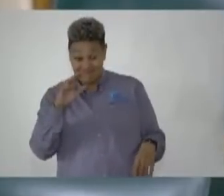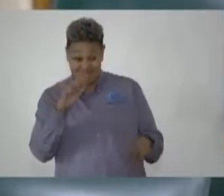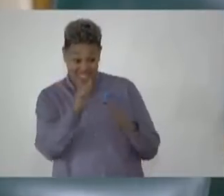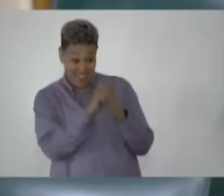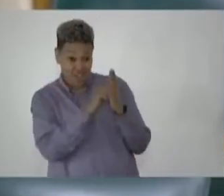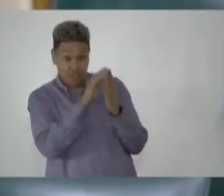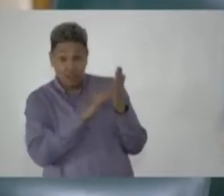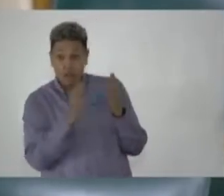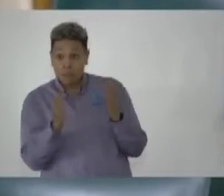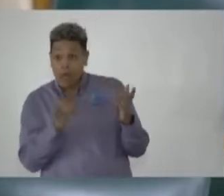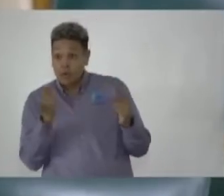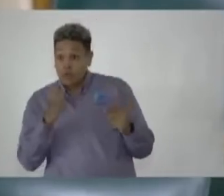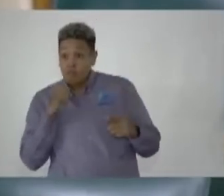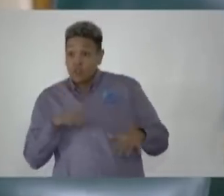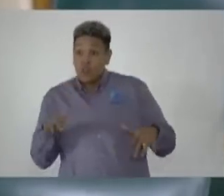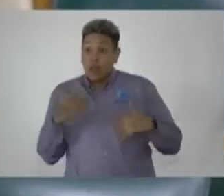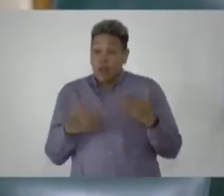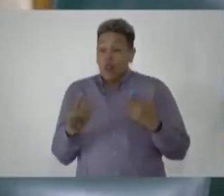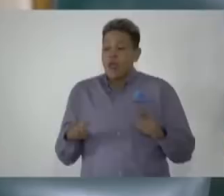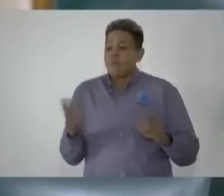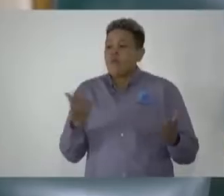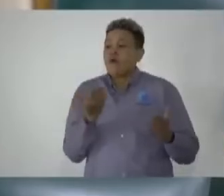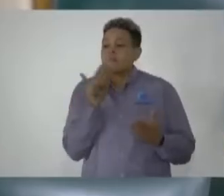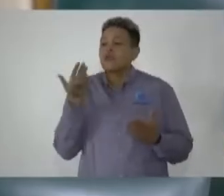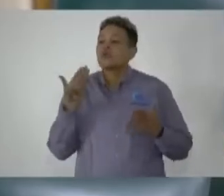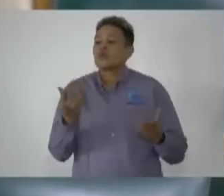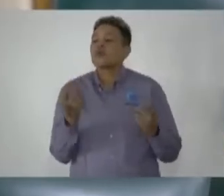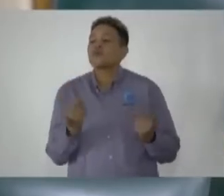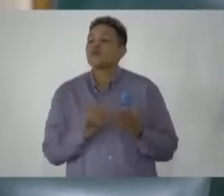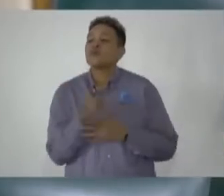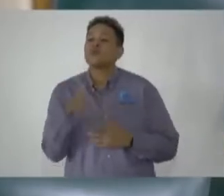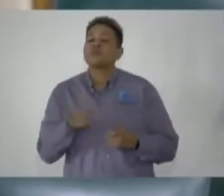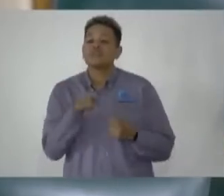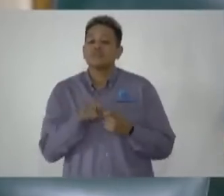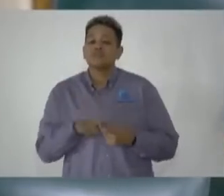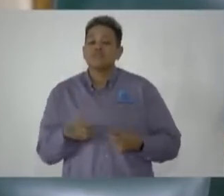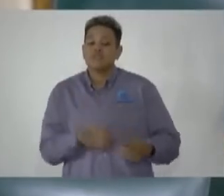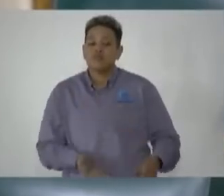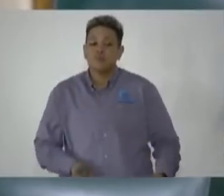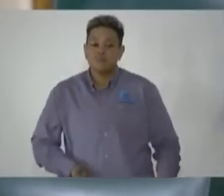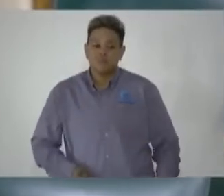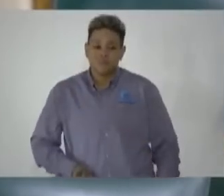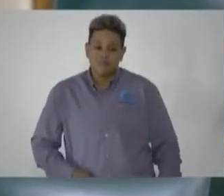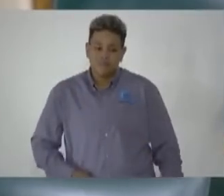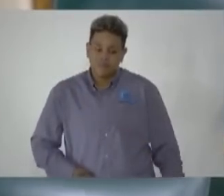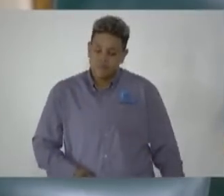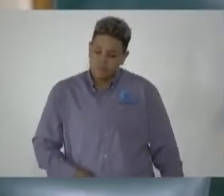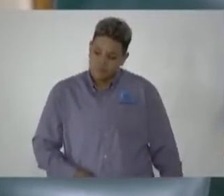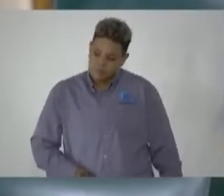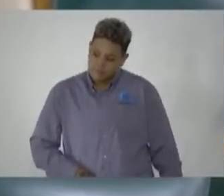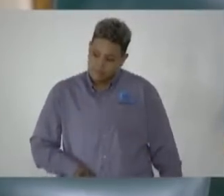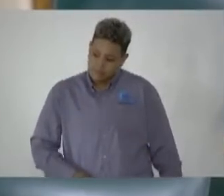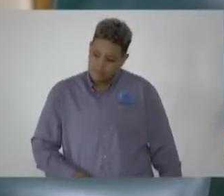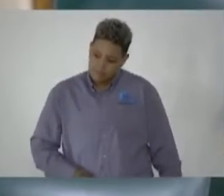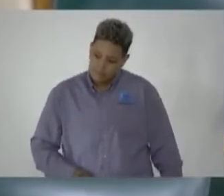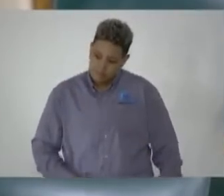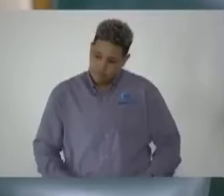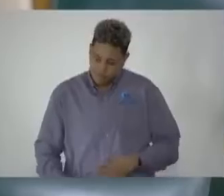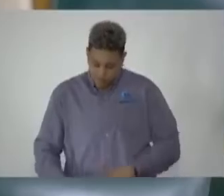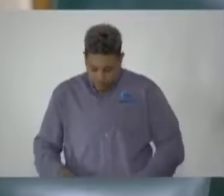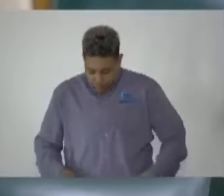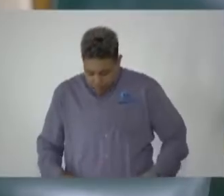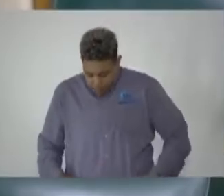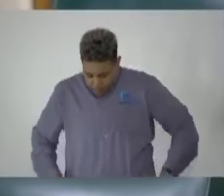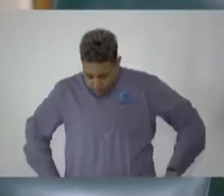better way to do that than through this particular caucus? So, Mr. President, in